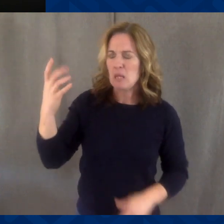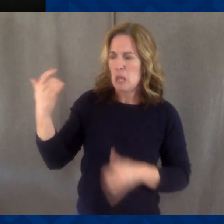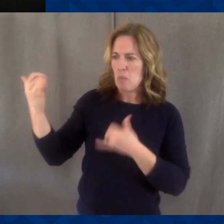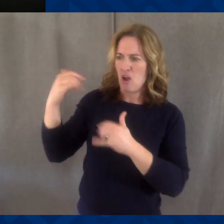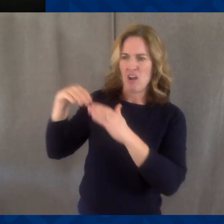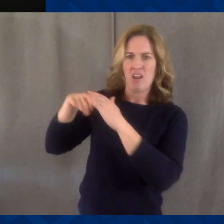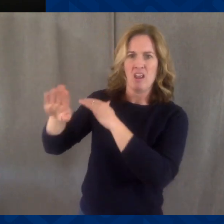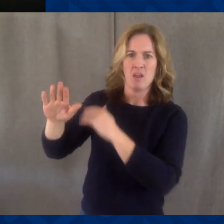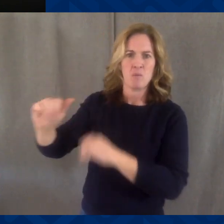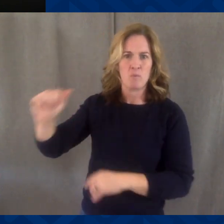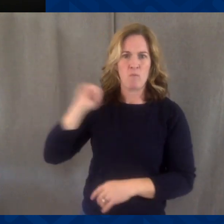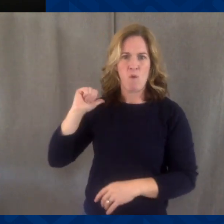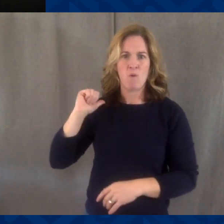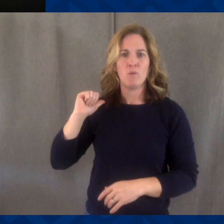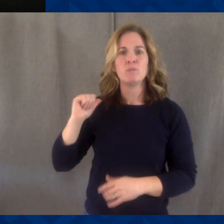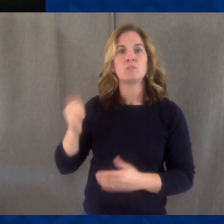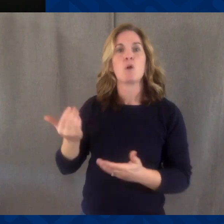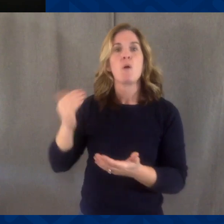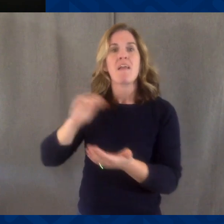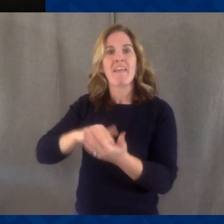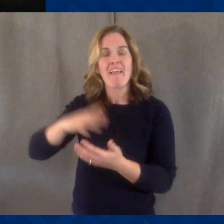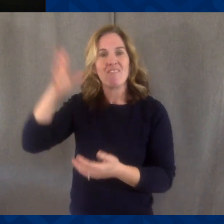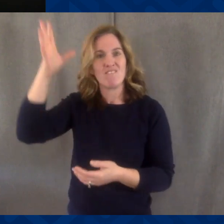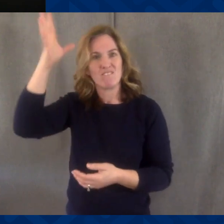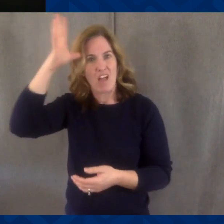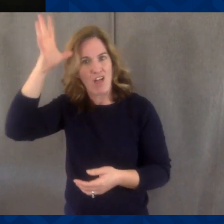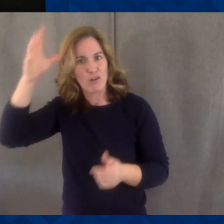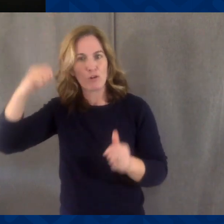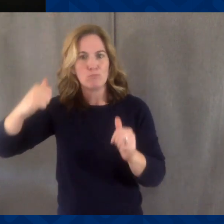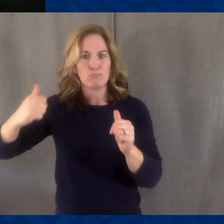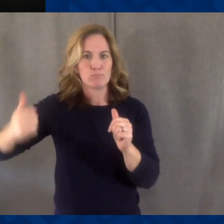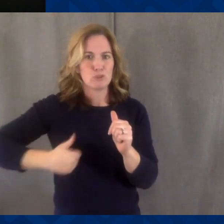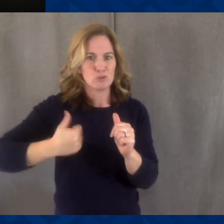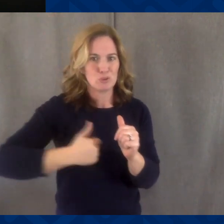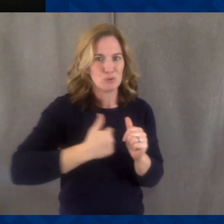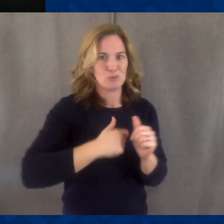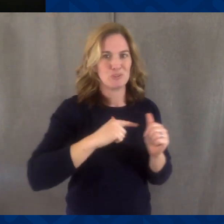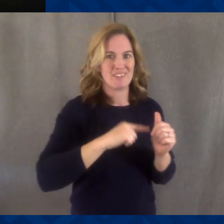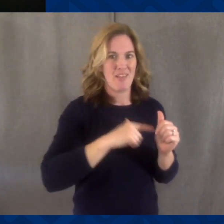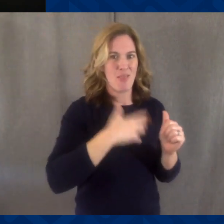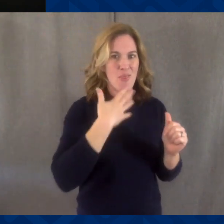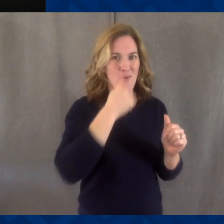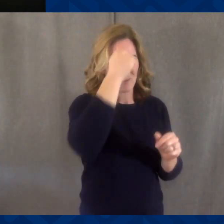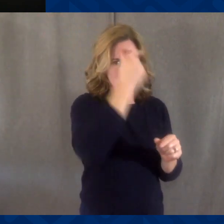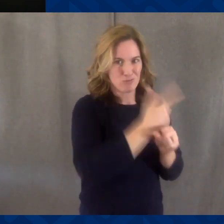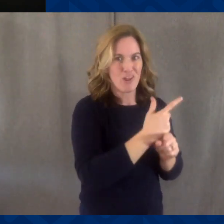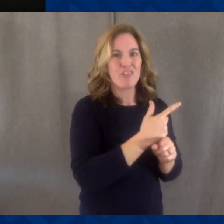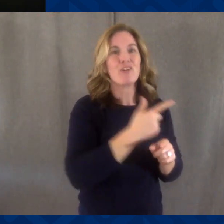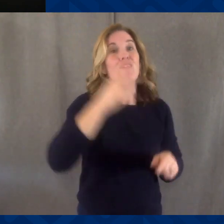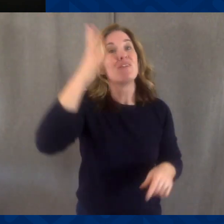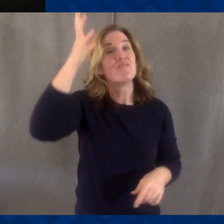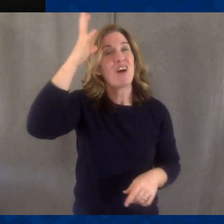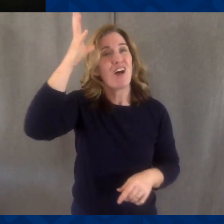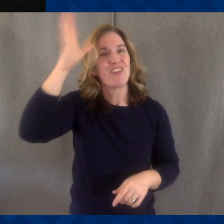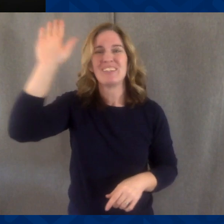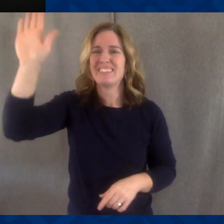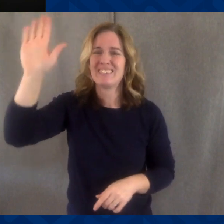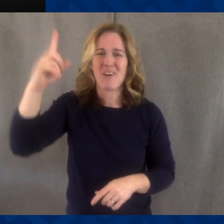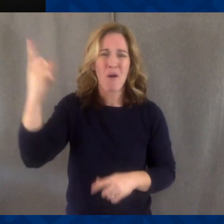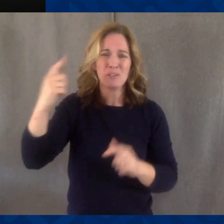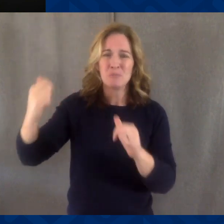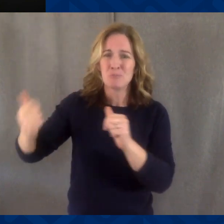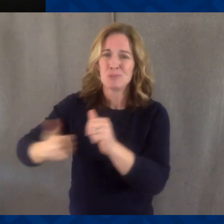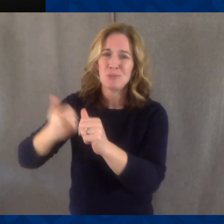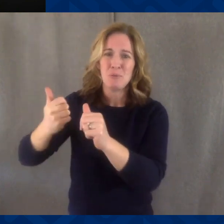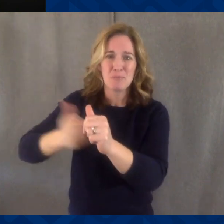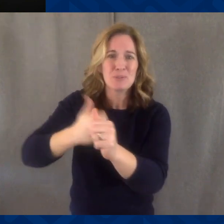party. And so again, the father pursues the older brother. This is the way the father always works. He's always the one in hot pursuit